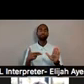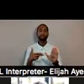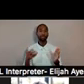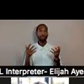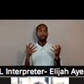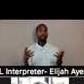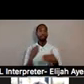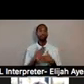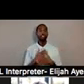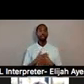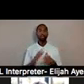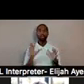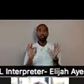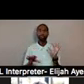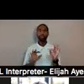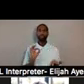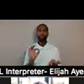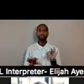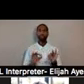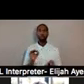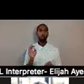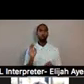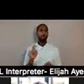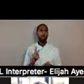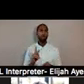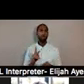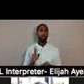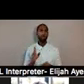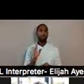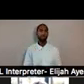lot of shares that we'll come back to in a few moments when we have